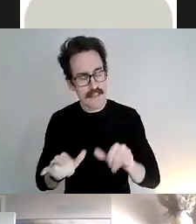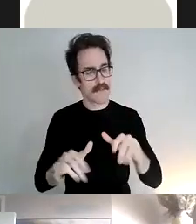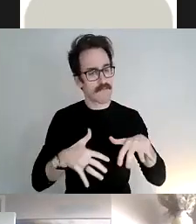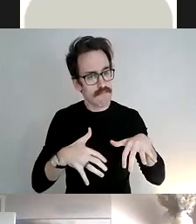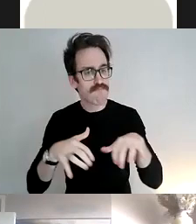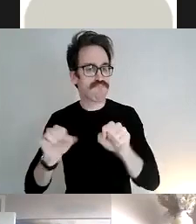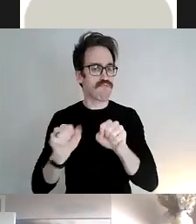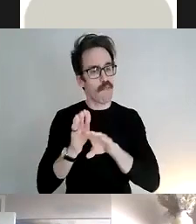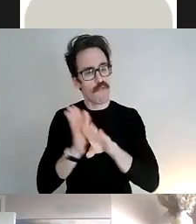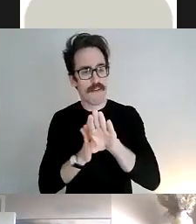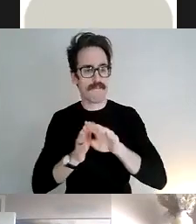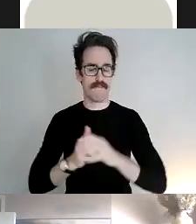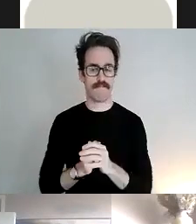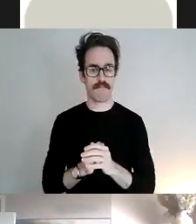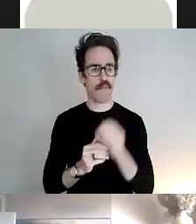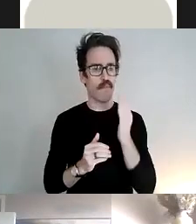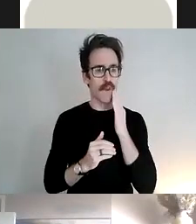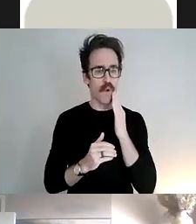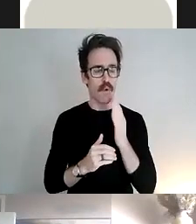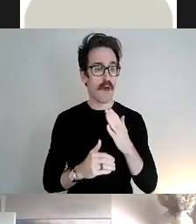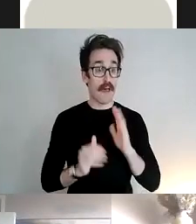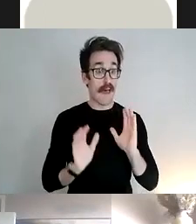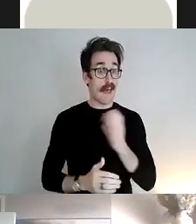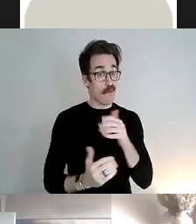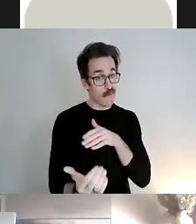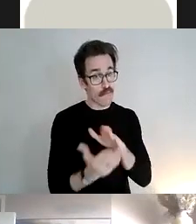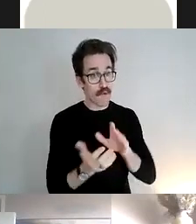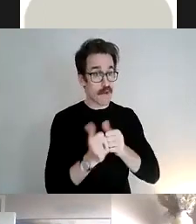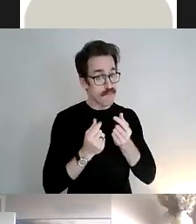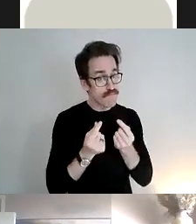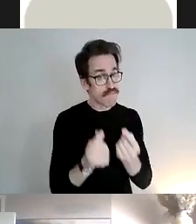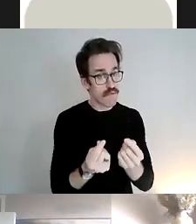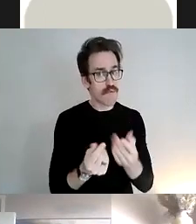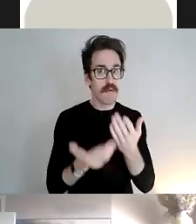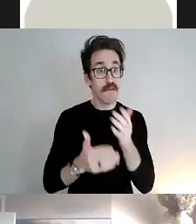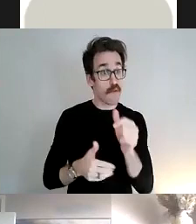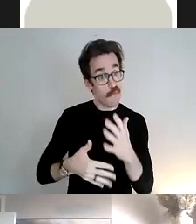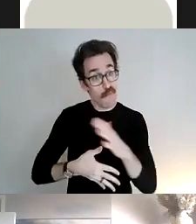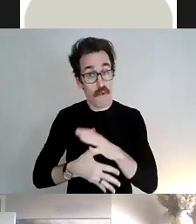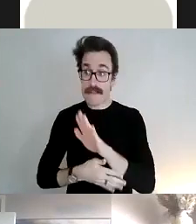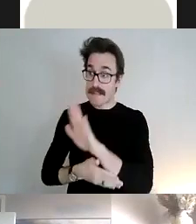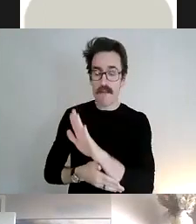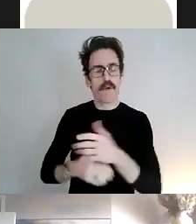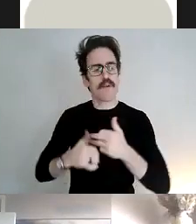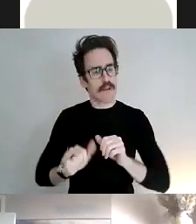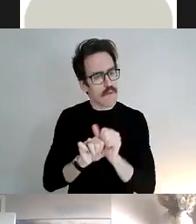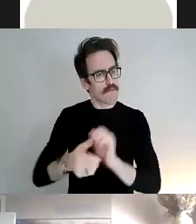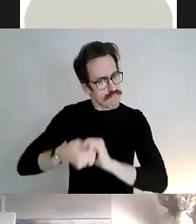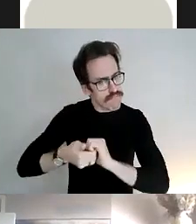our knowledge and way of doing things may not be the priority as we work towards a safe, abuse-free Ontario for all